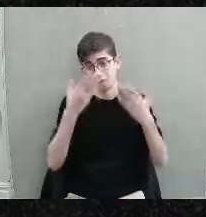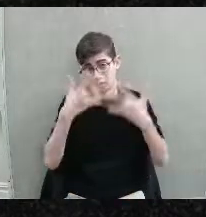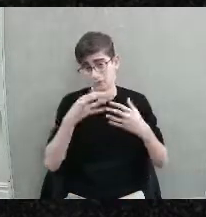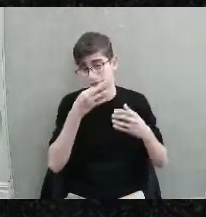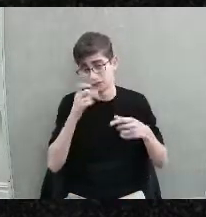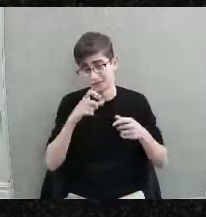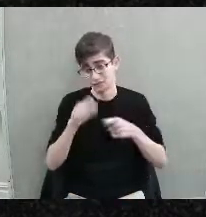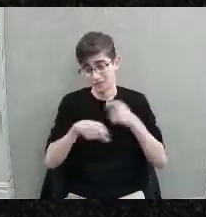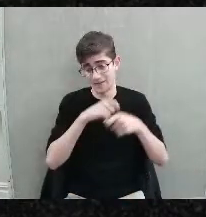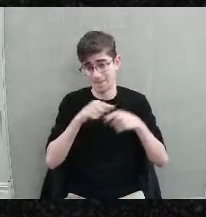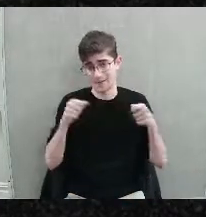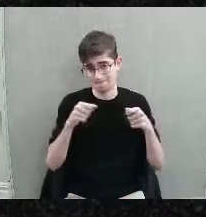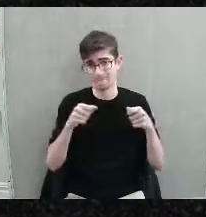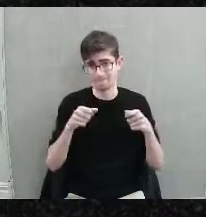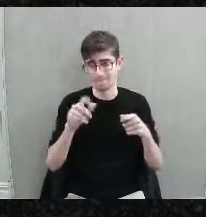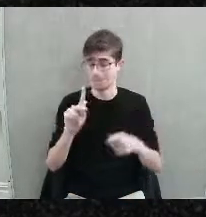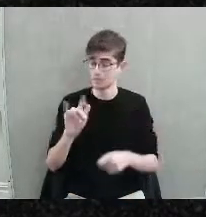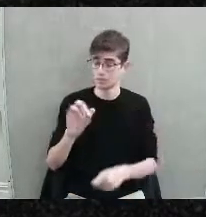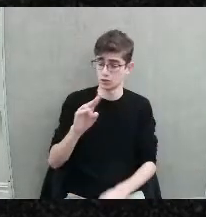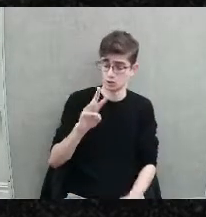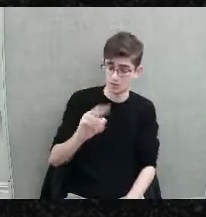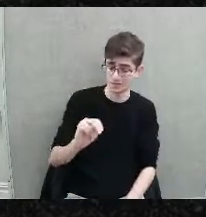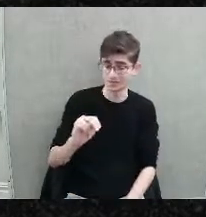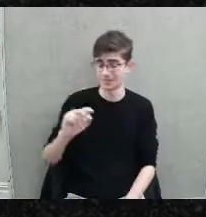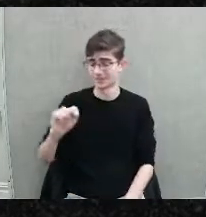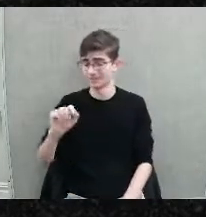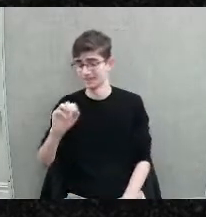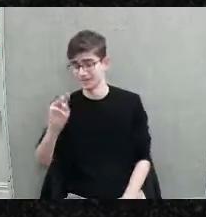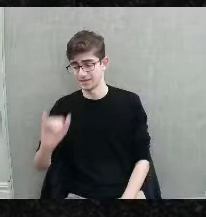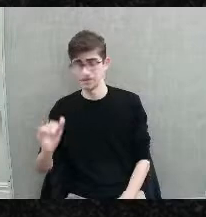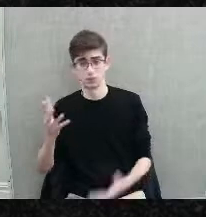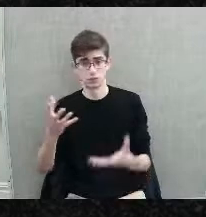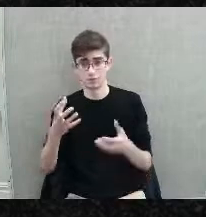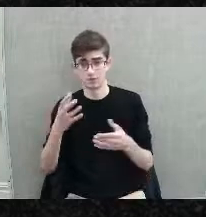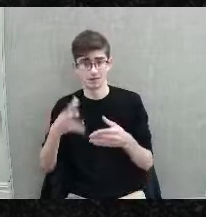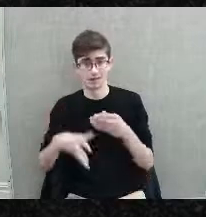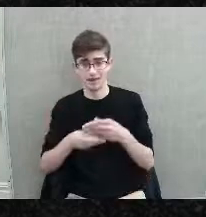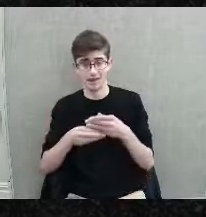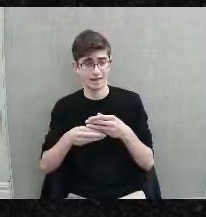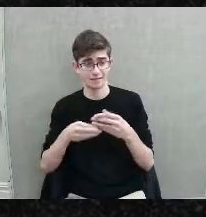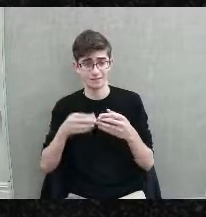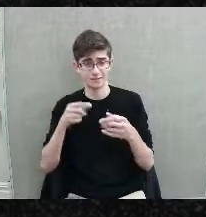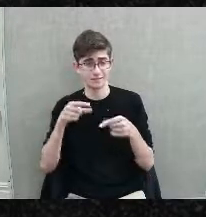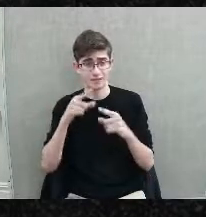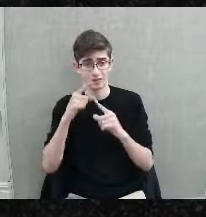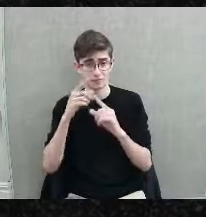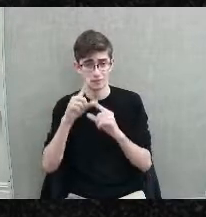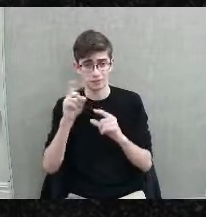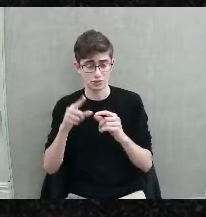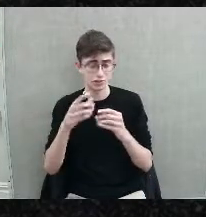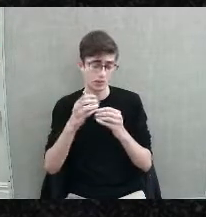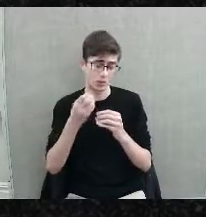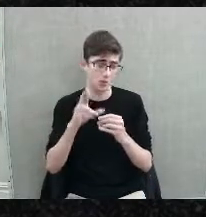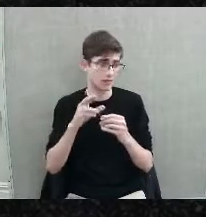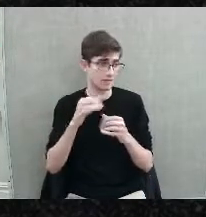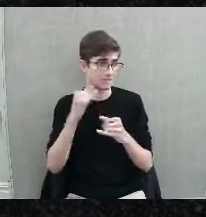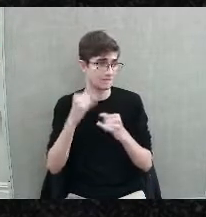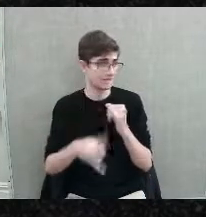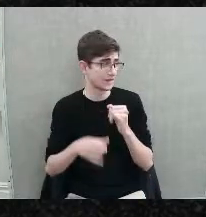So Kerwin and Tami, I wanna ask you if you have anything you wanna add to this question or just final thoughts.